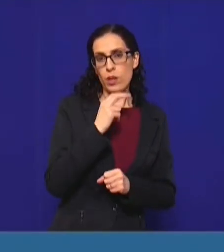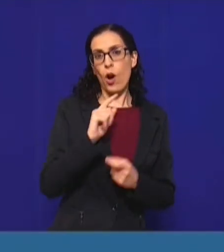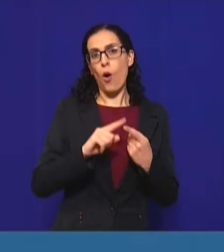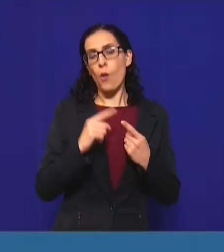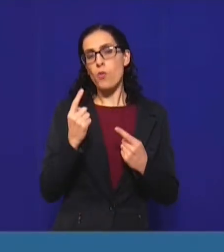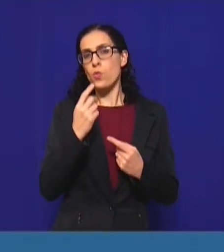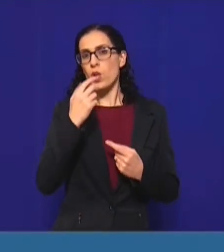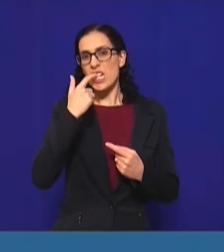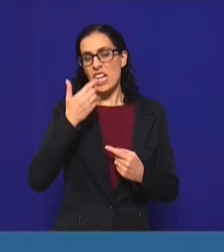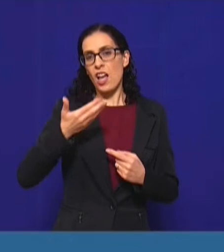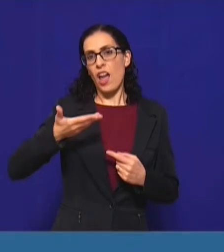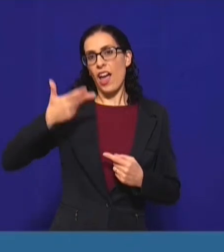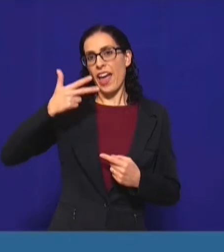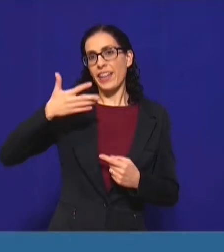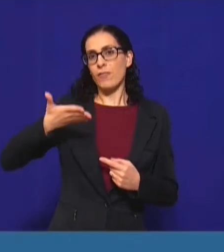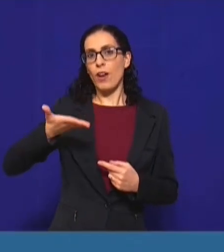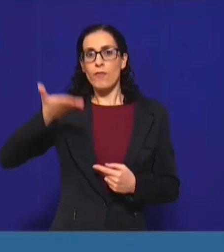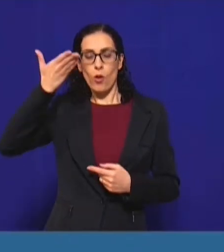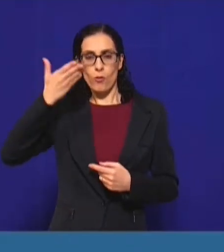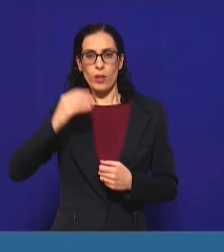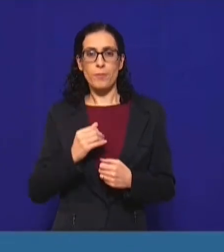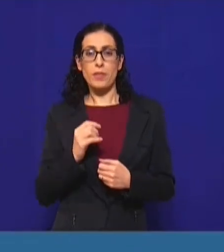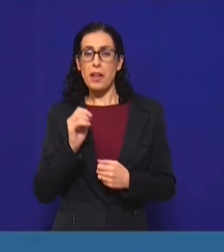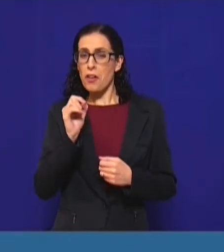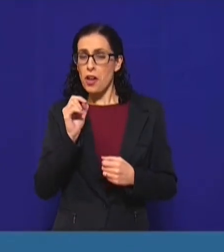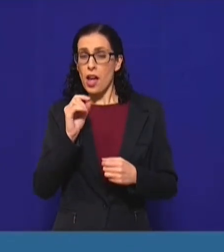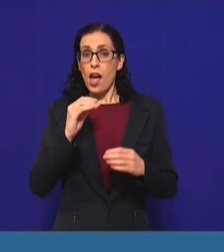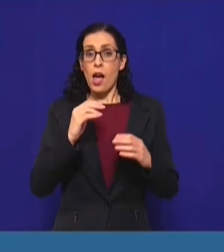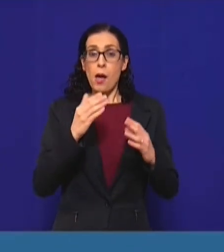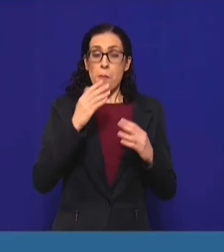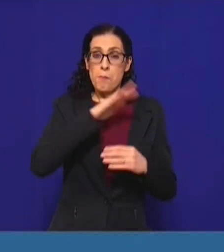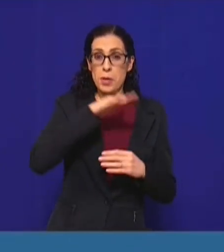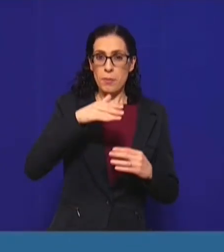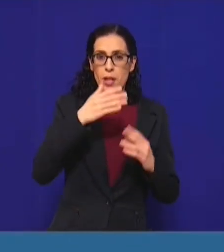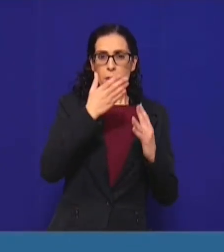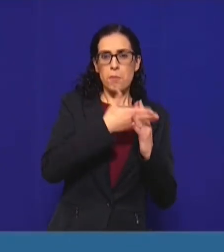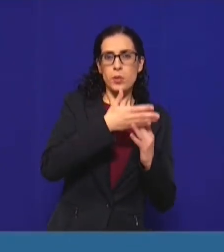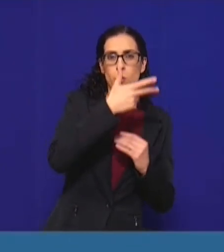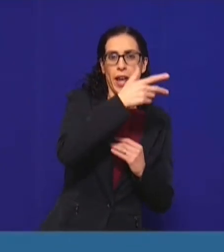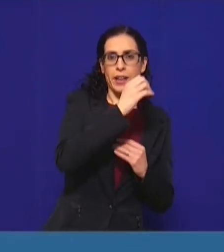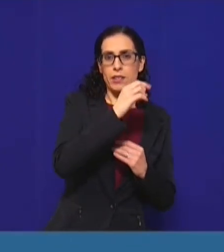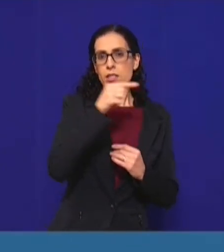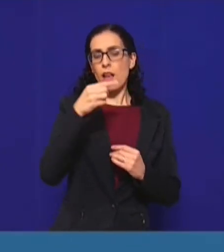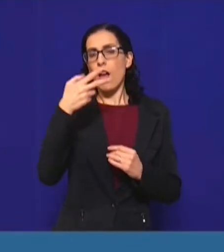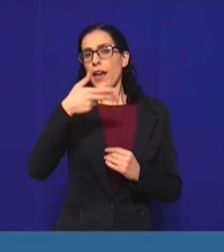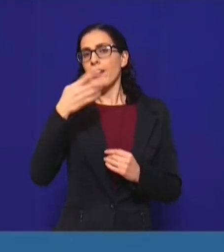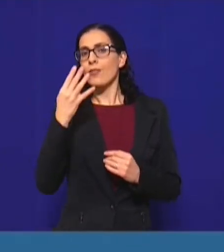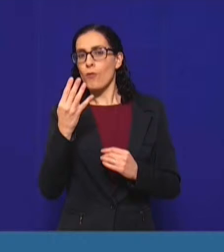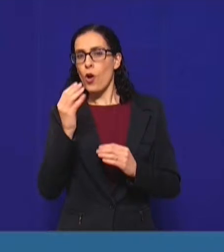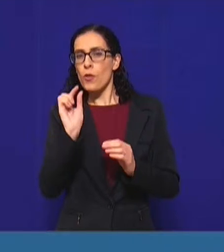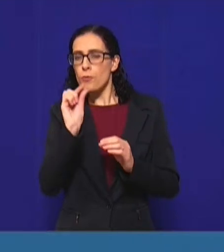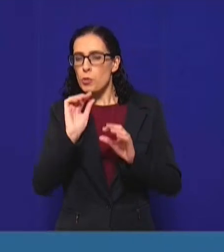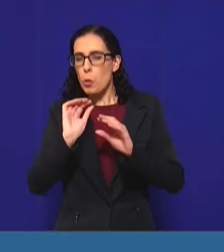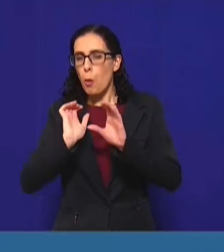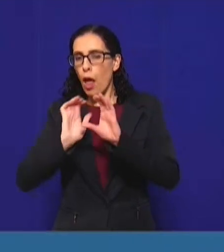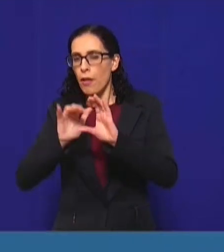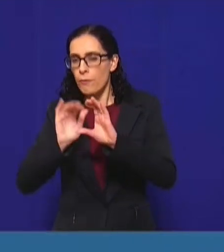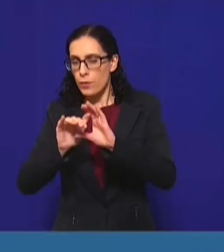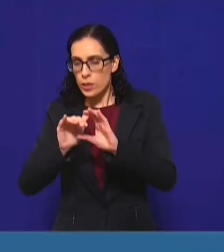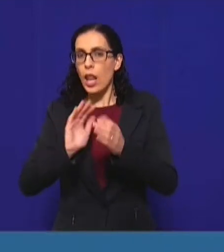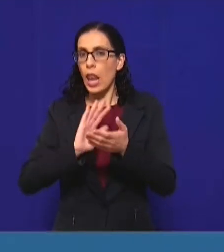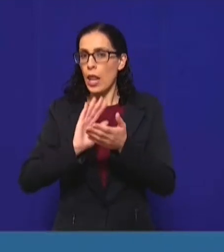over. We are sending the last few invitations of people who are aged between 80 and 84 as